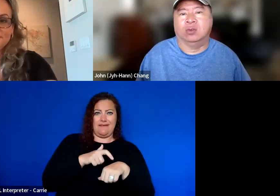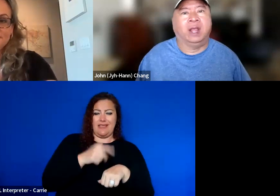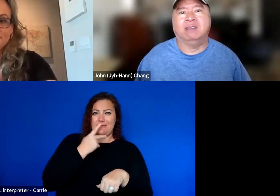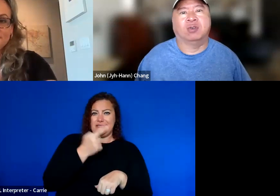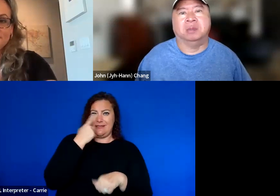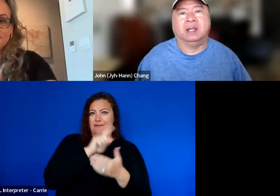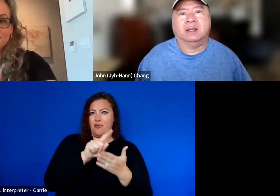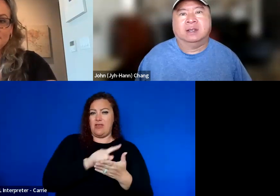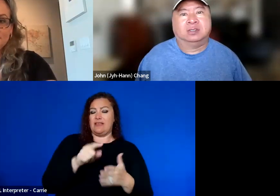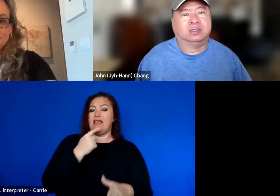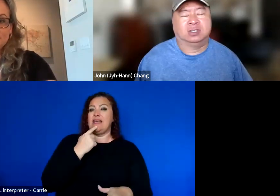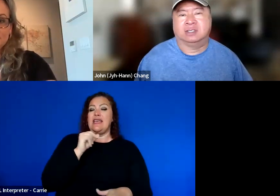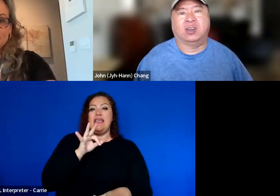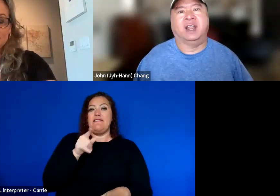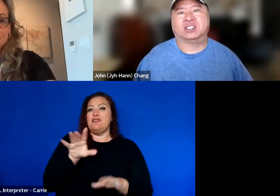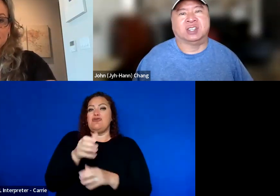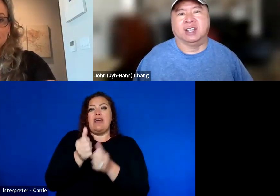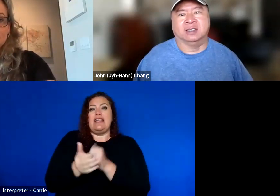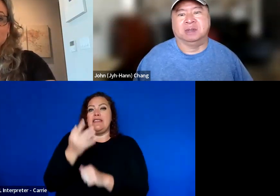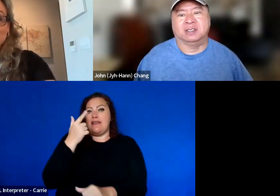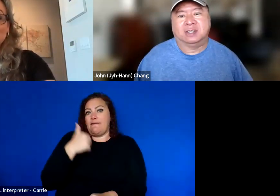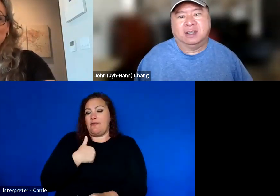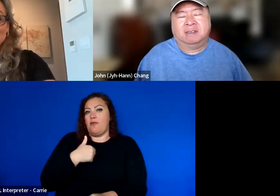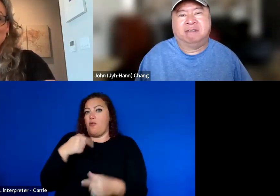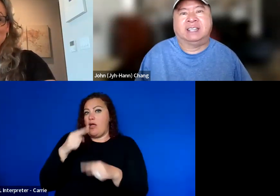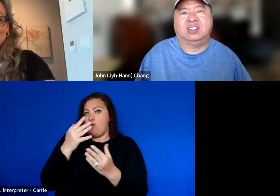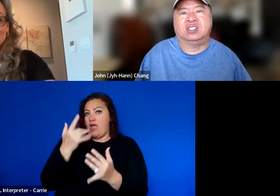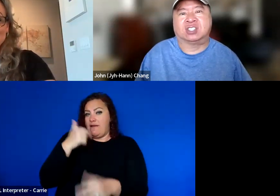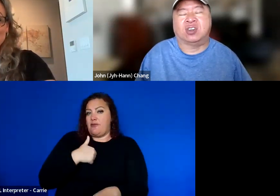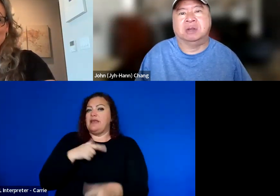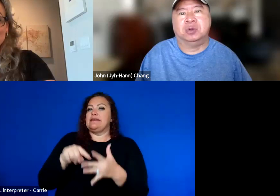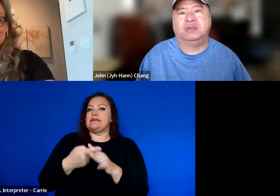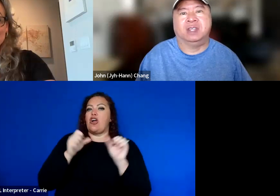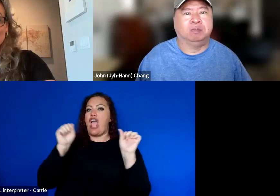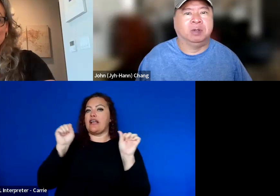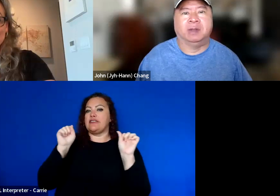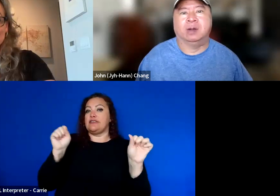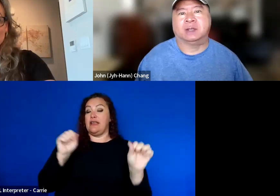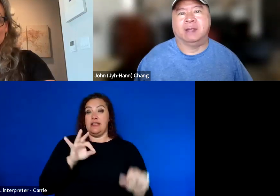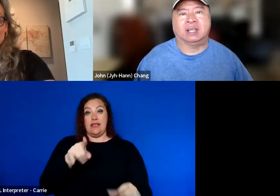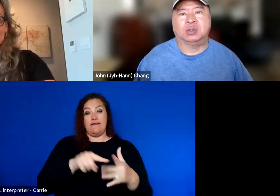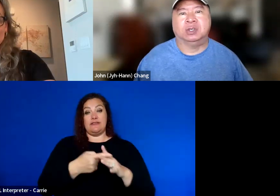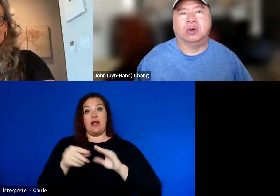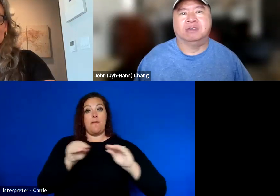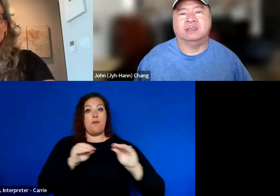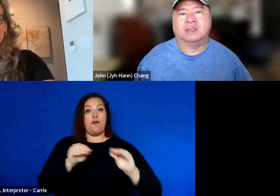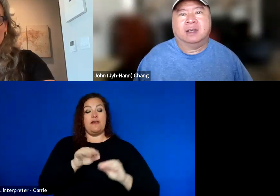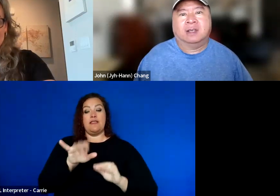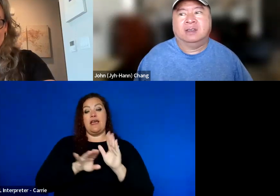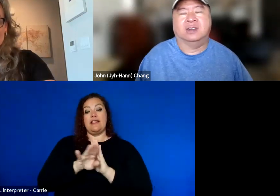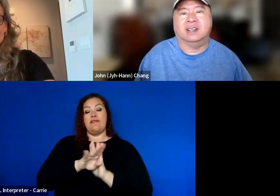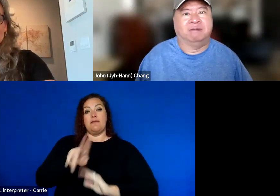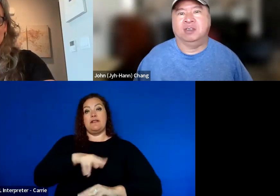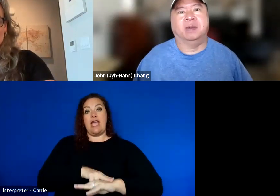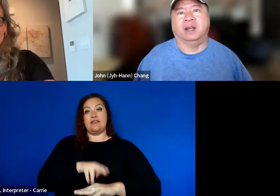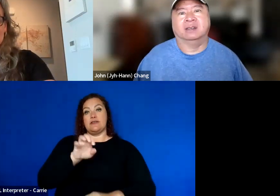anything and you're waiting for me, start exercising, because the fact that you're just starting to move and you build up some natural endorphins,